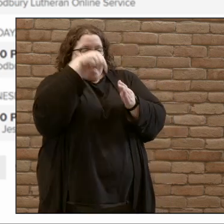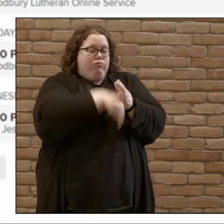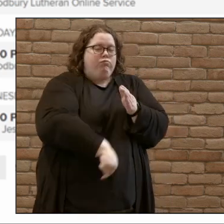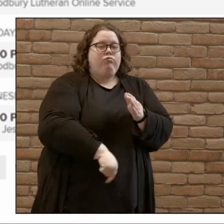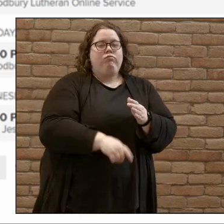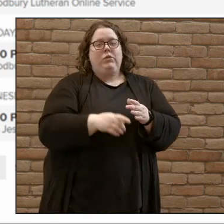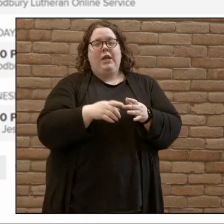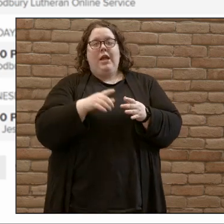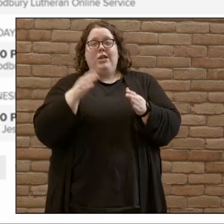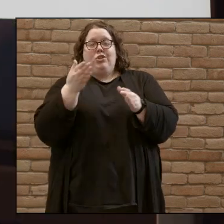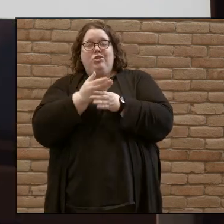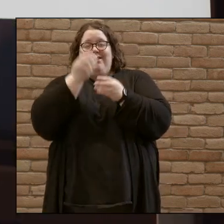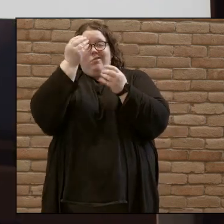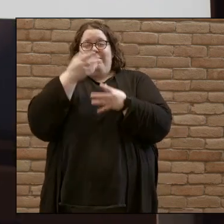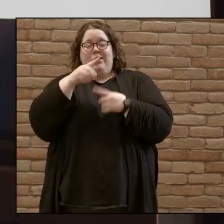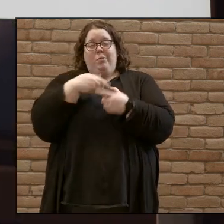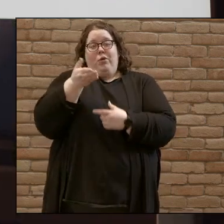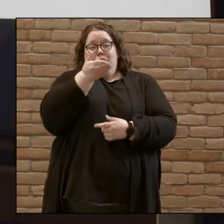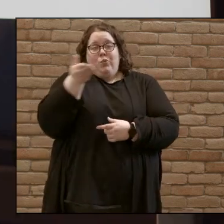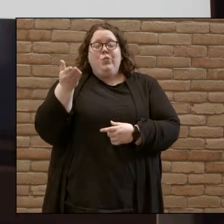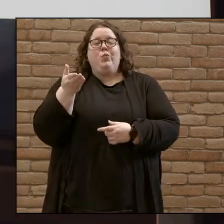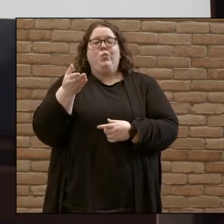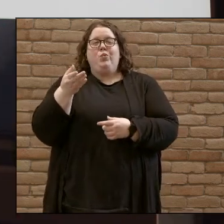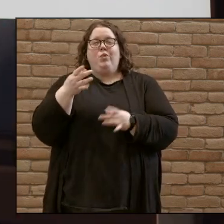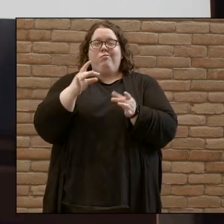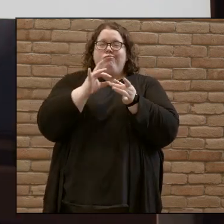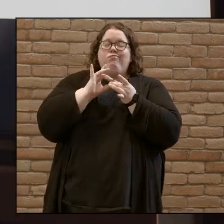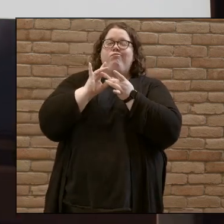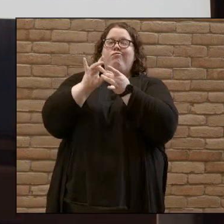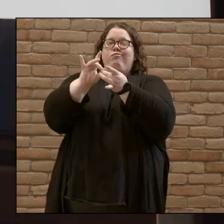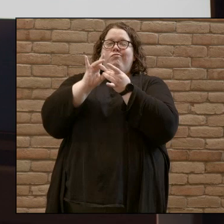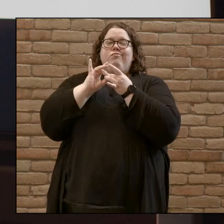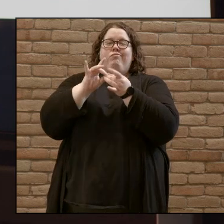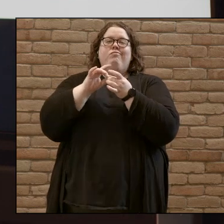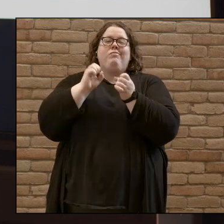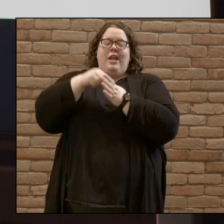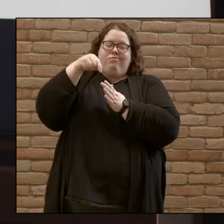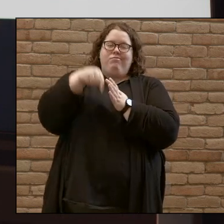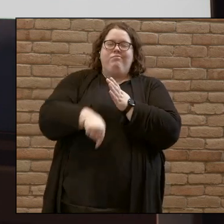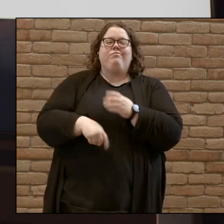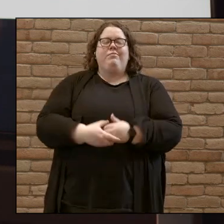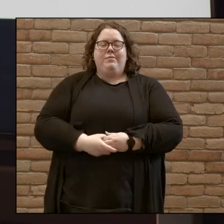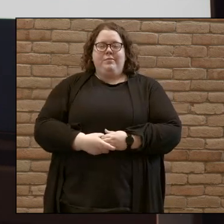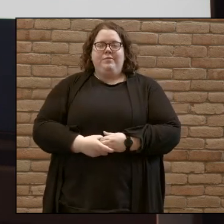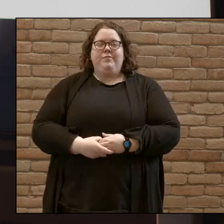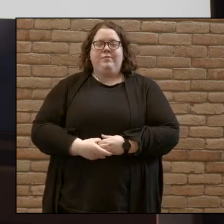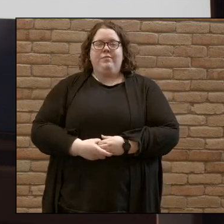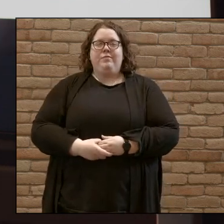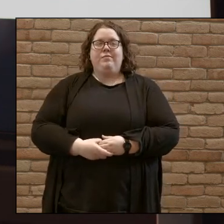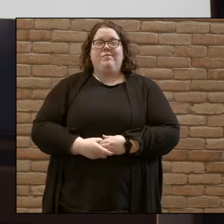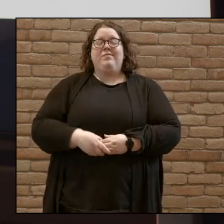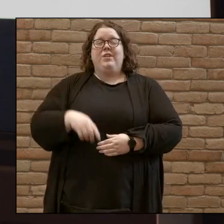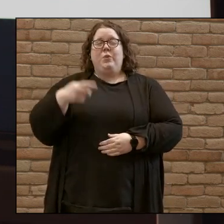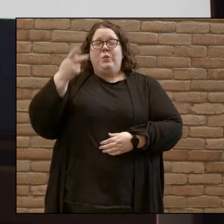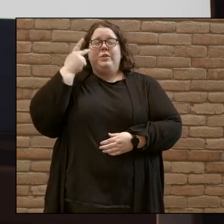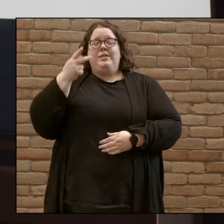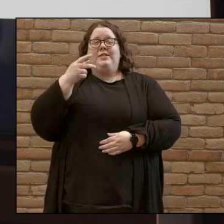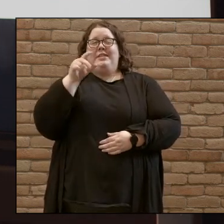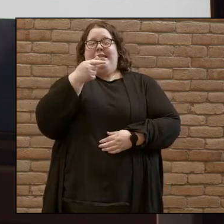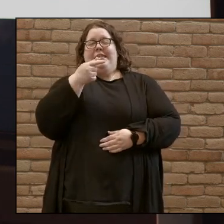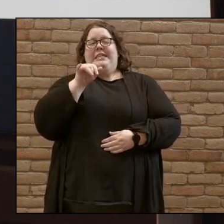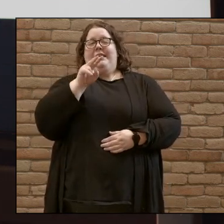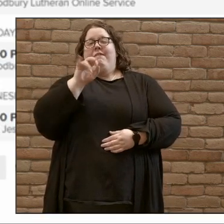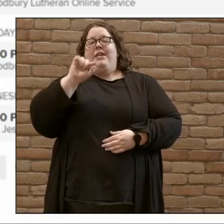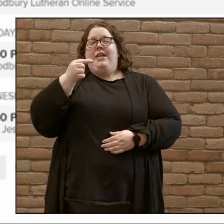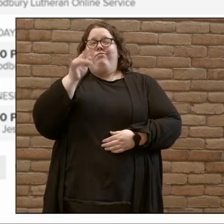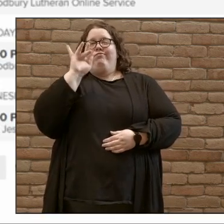can continue on in this relationship, this body of believers as well. There's also a button for giving that you'll see. Now, during the